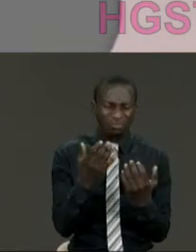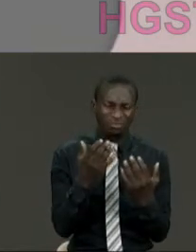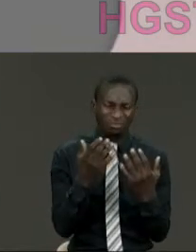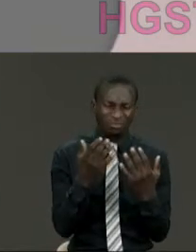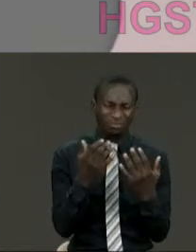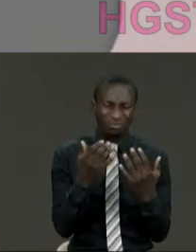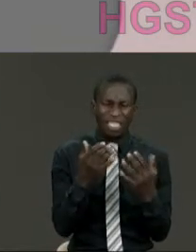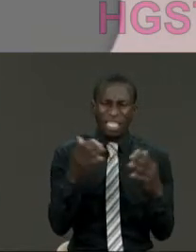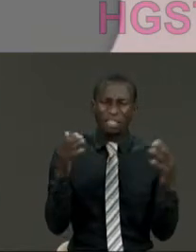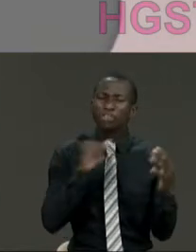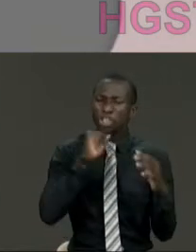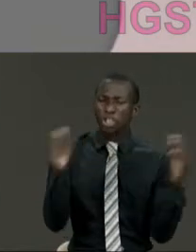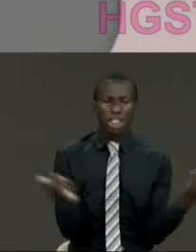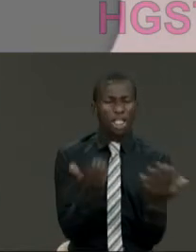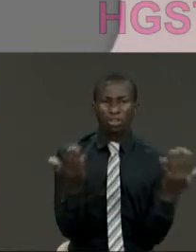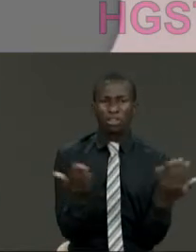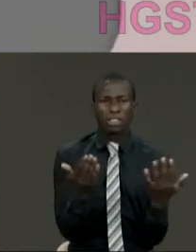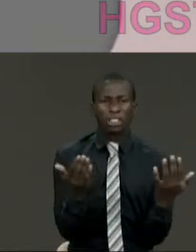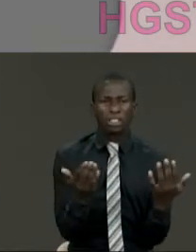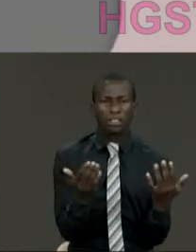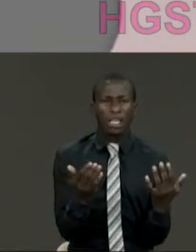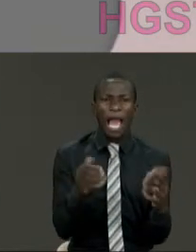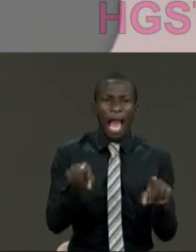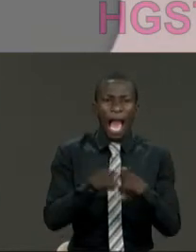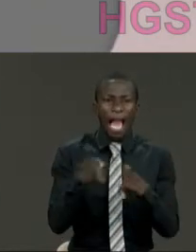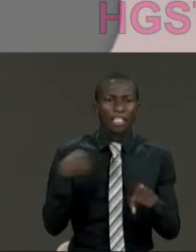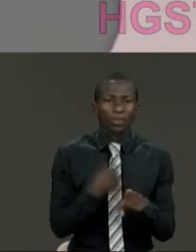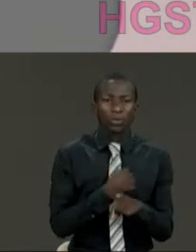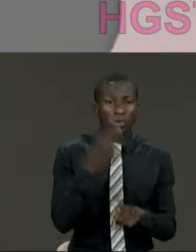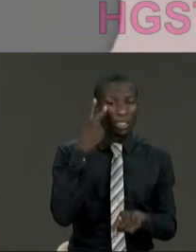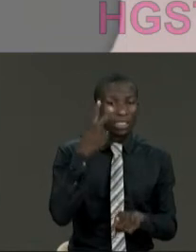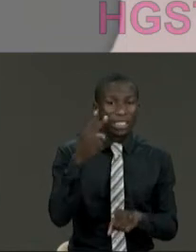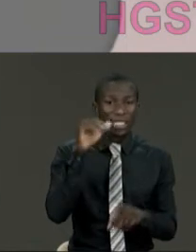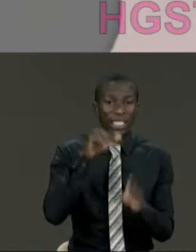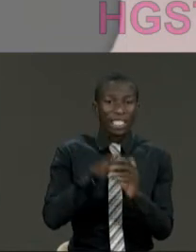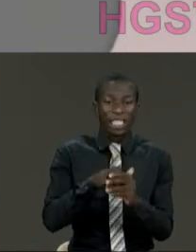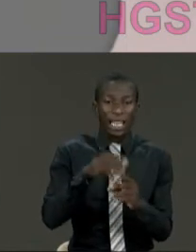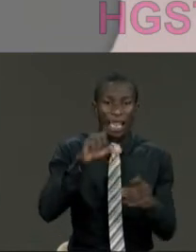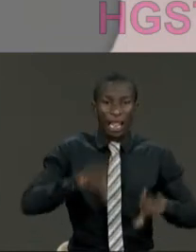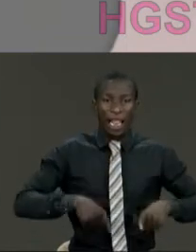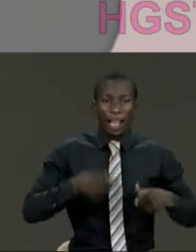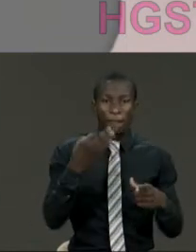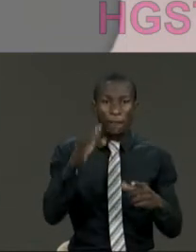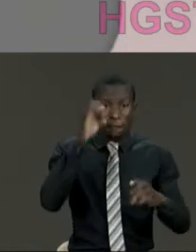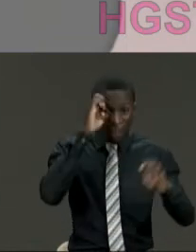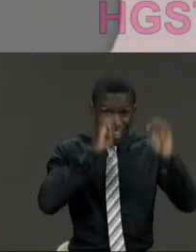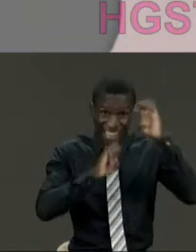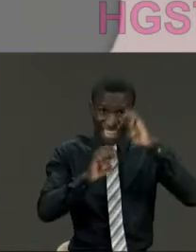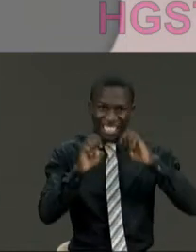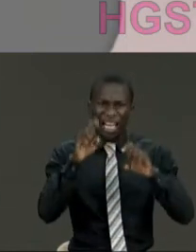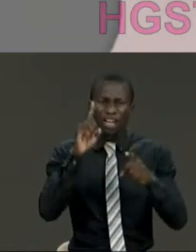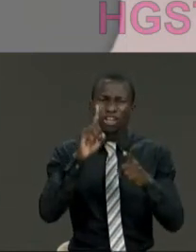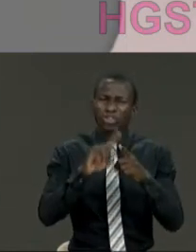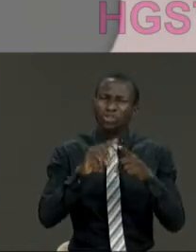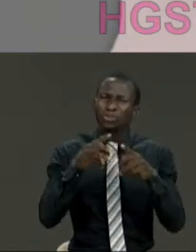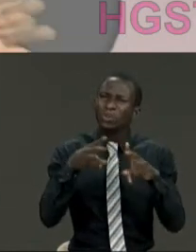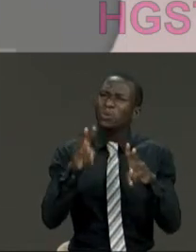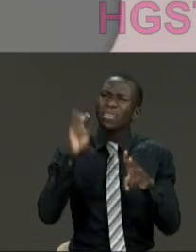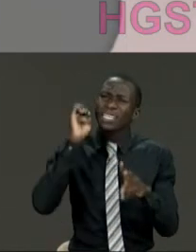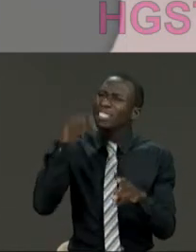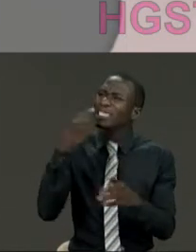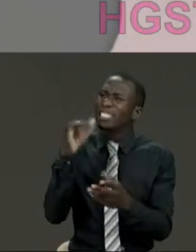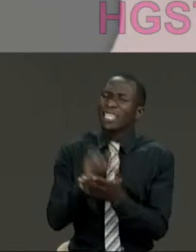be discouraged, as we have seen in the life of Elijah, to the extent that he said, I was not